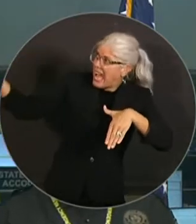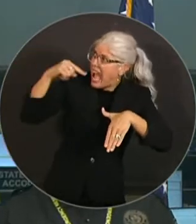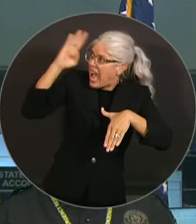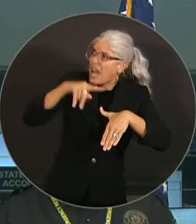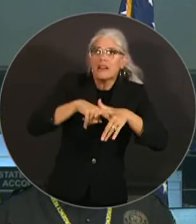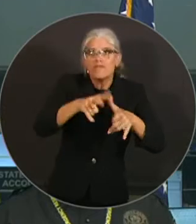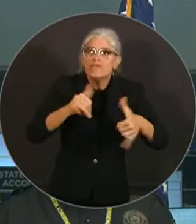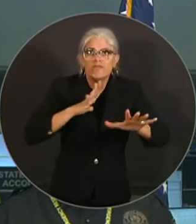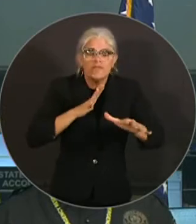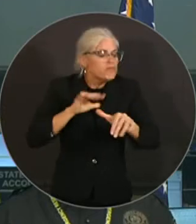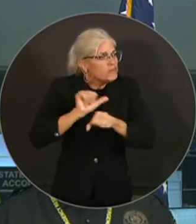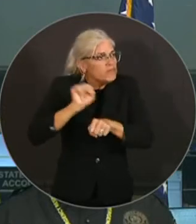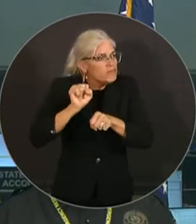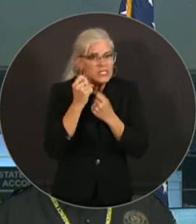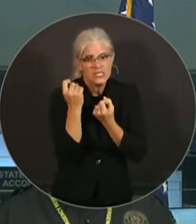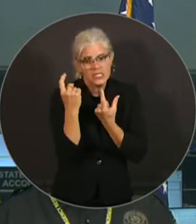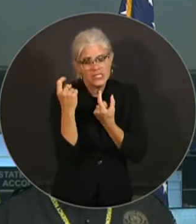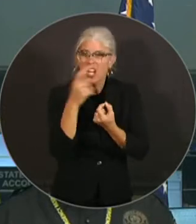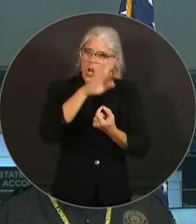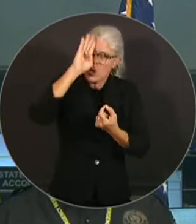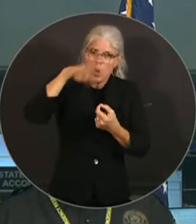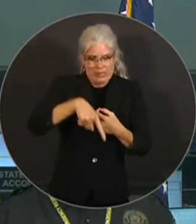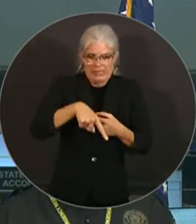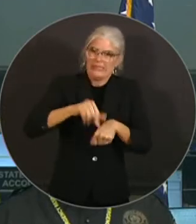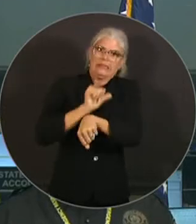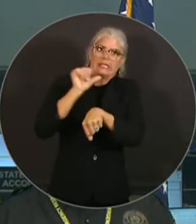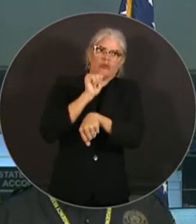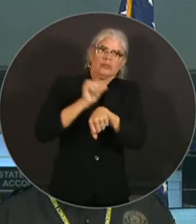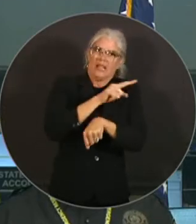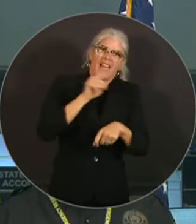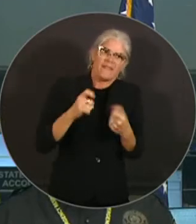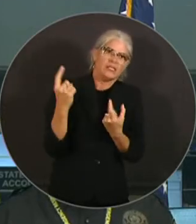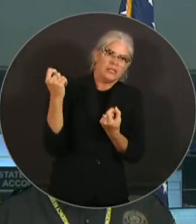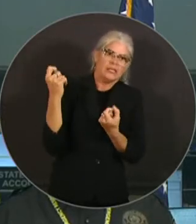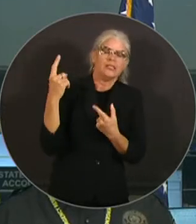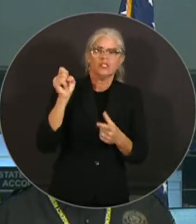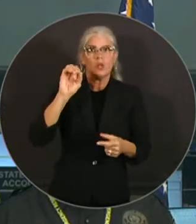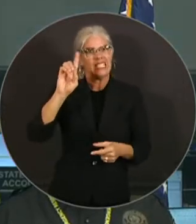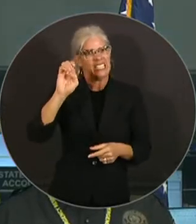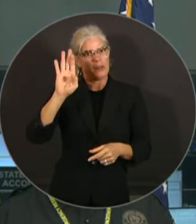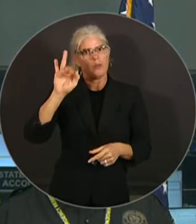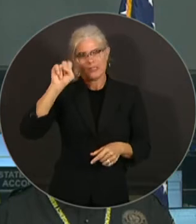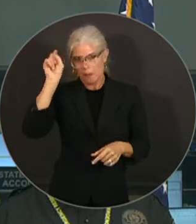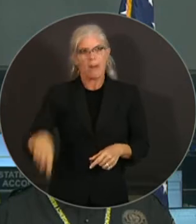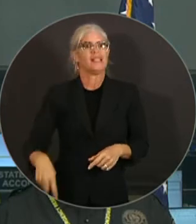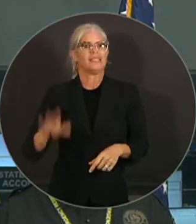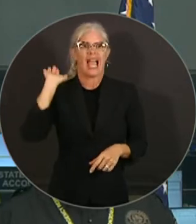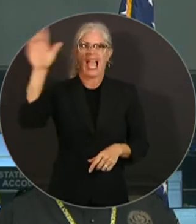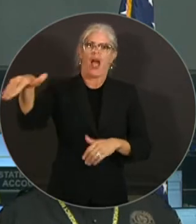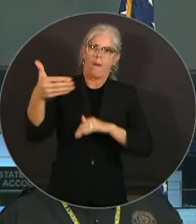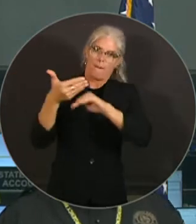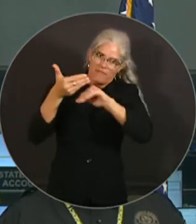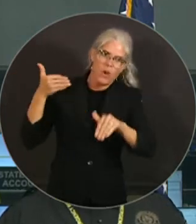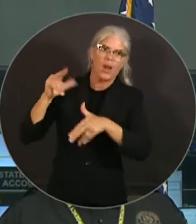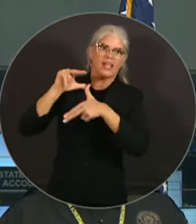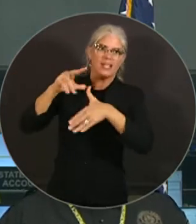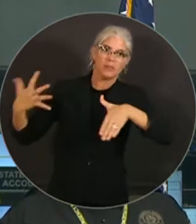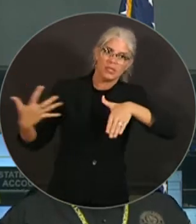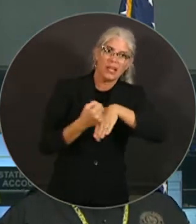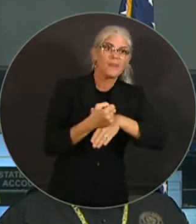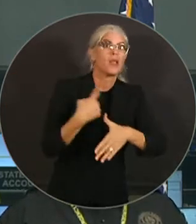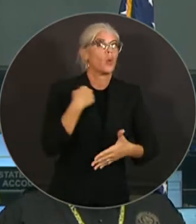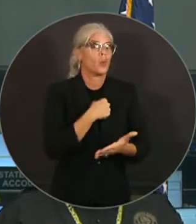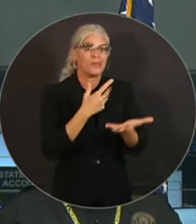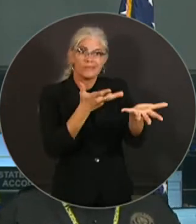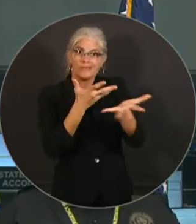resource available to join with us in removing this debris before Hurricane Milton hits. Debris contractors, debris vendors, we've